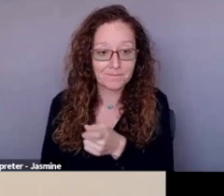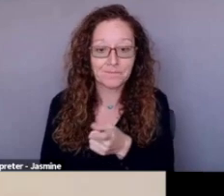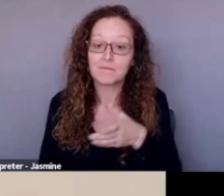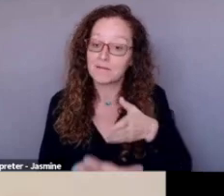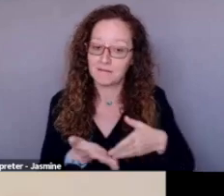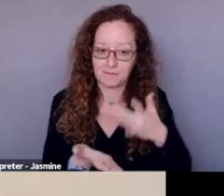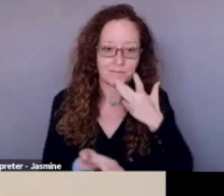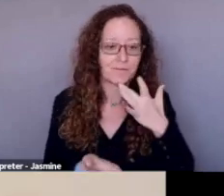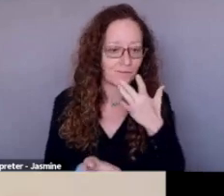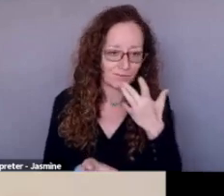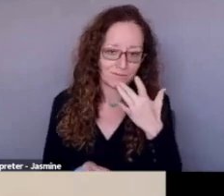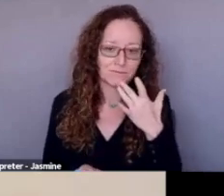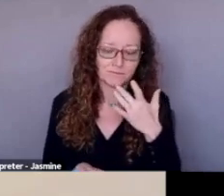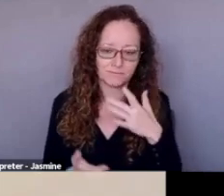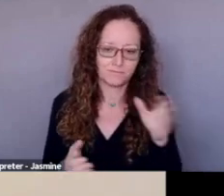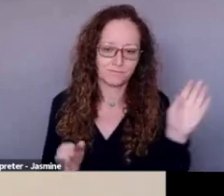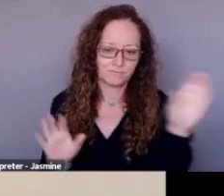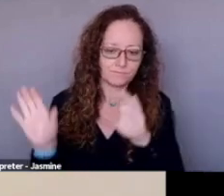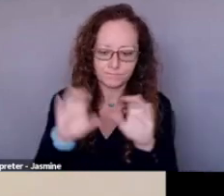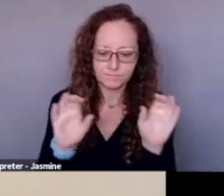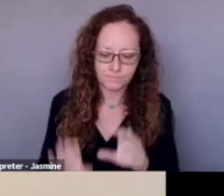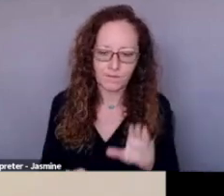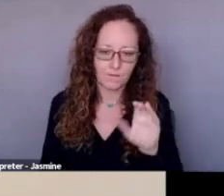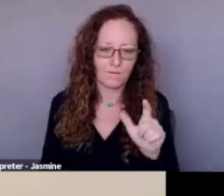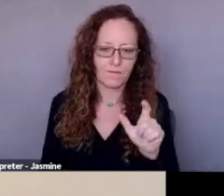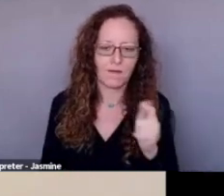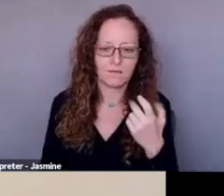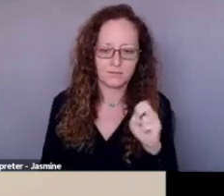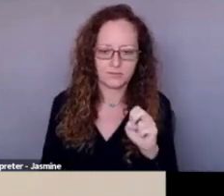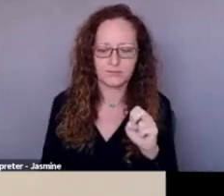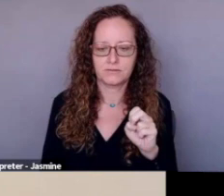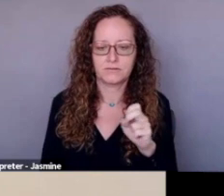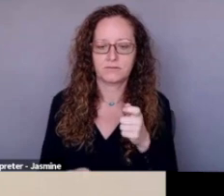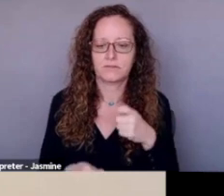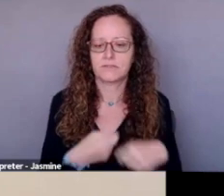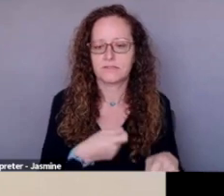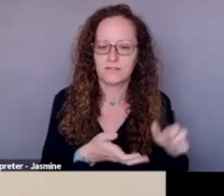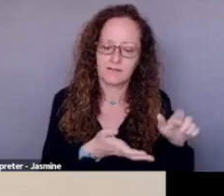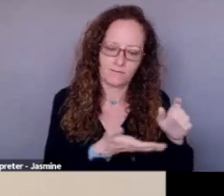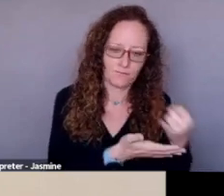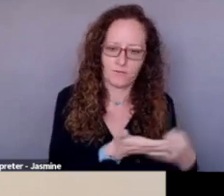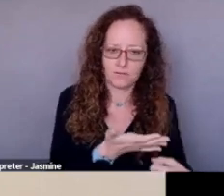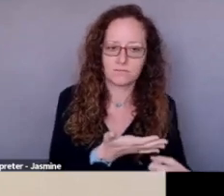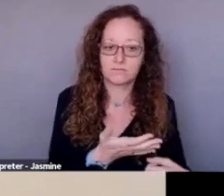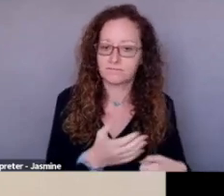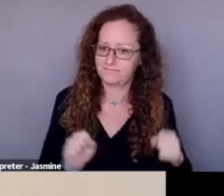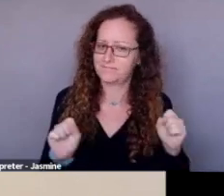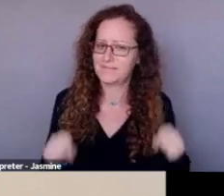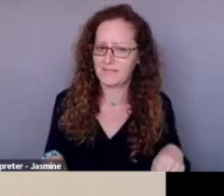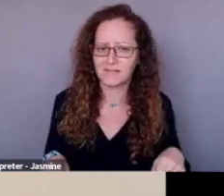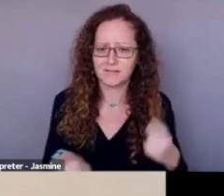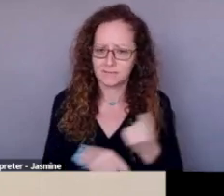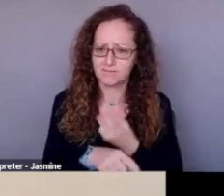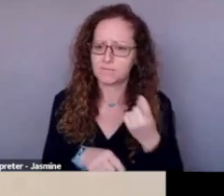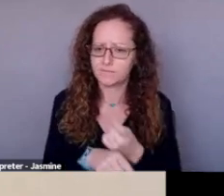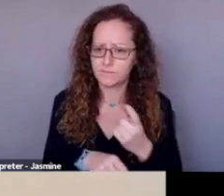prefer doing a collage of their research images as opposed to drawing. That's absolutely an